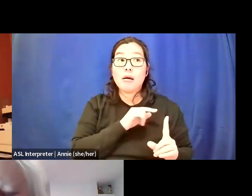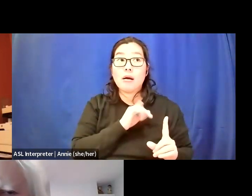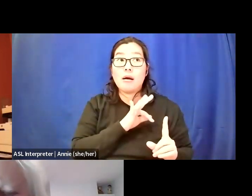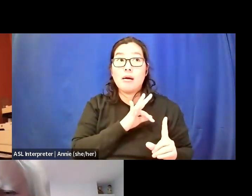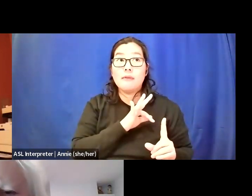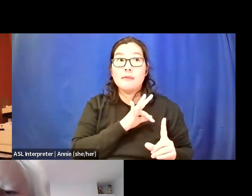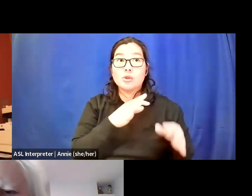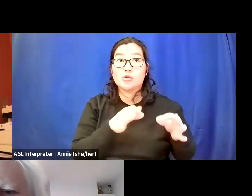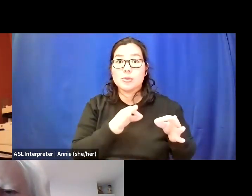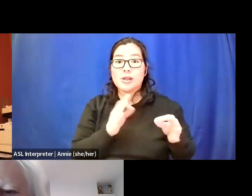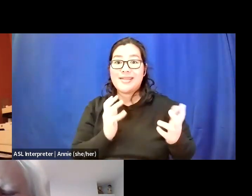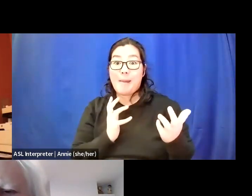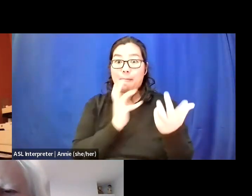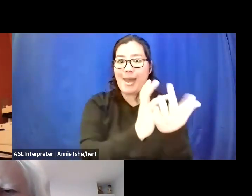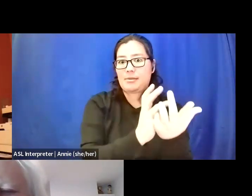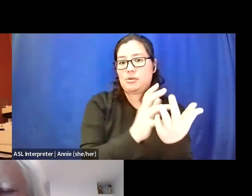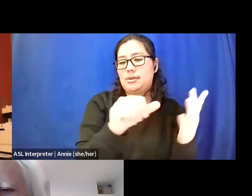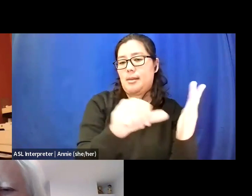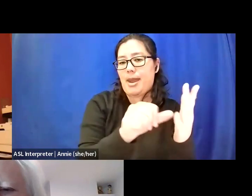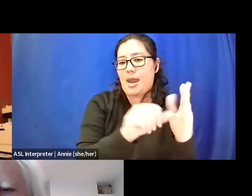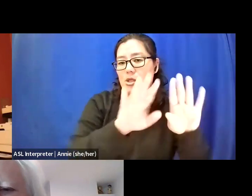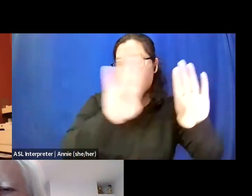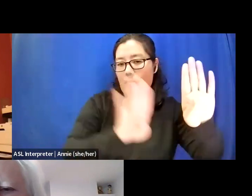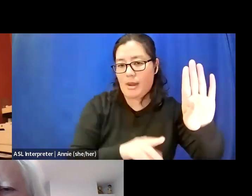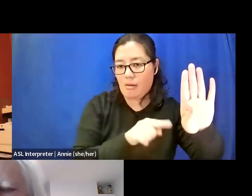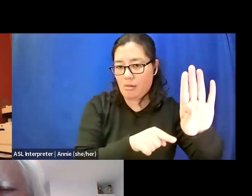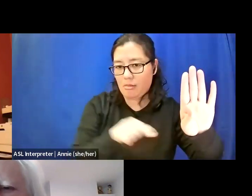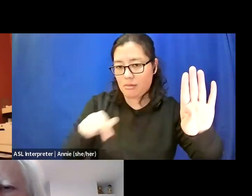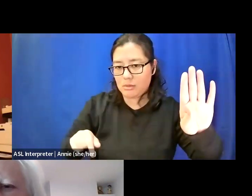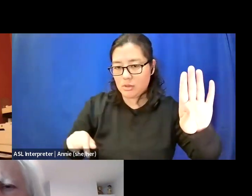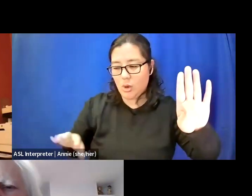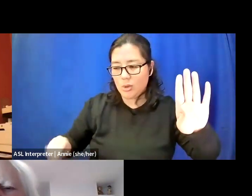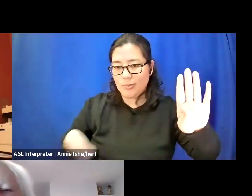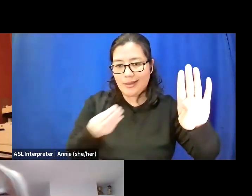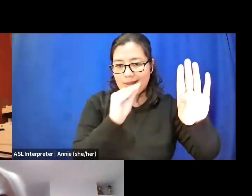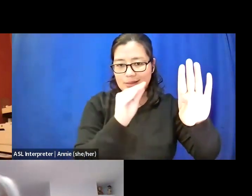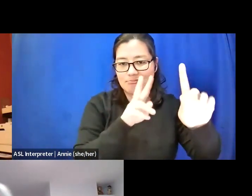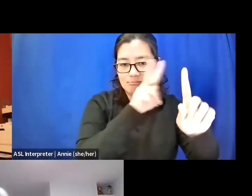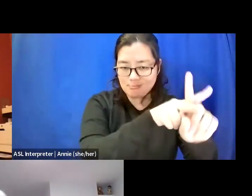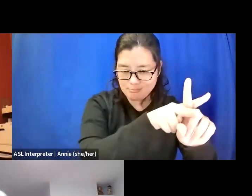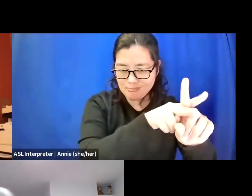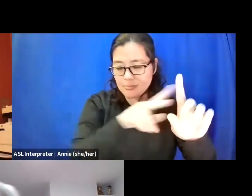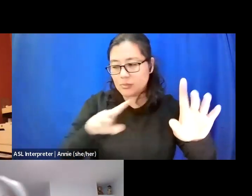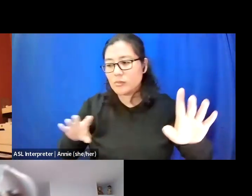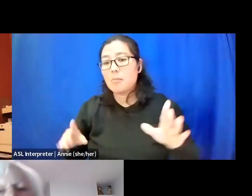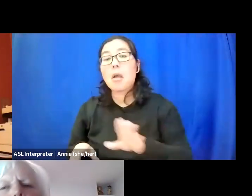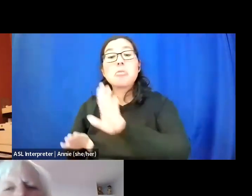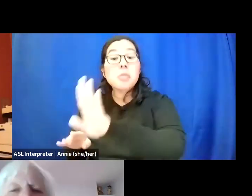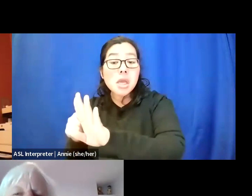page. You know, and so if it's something that's more regular, that there are